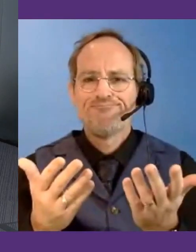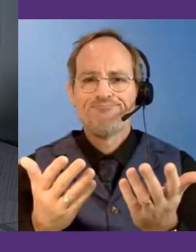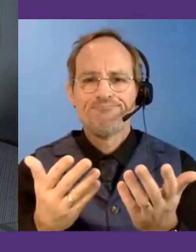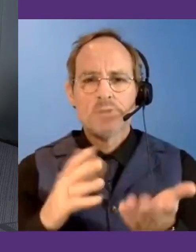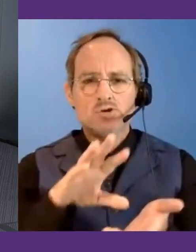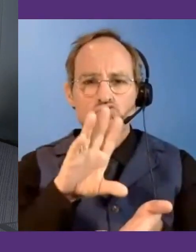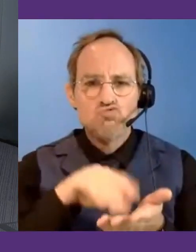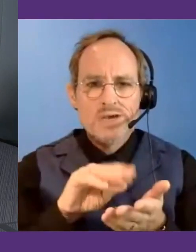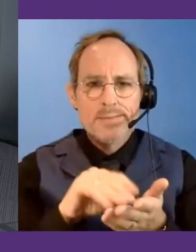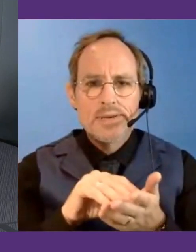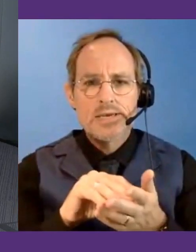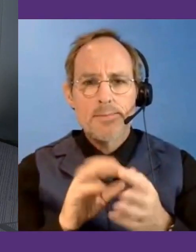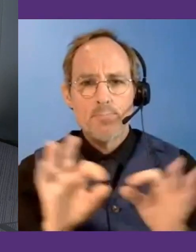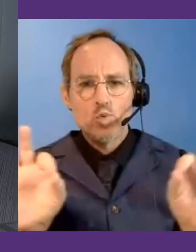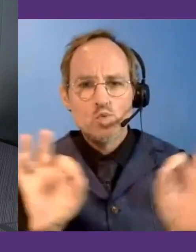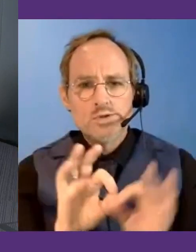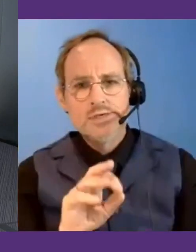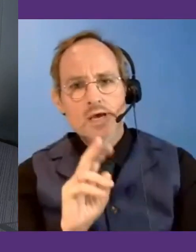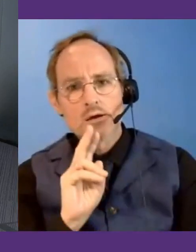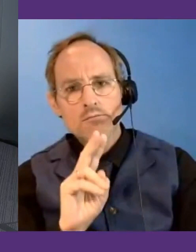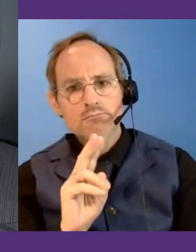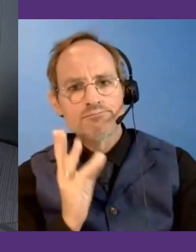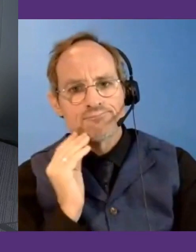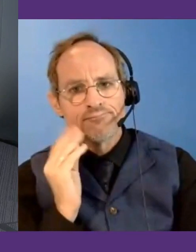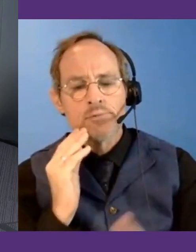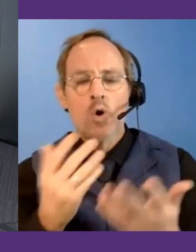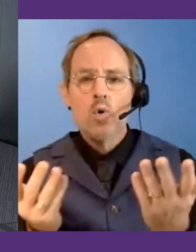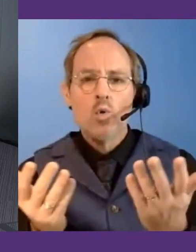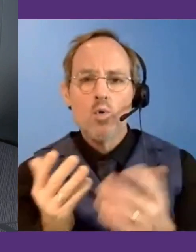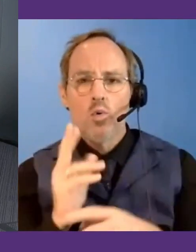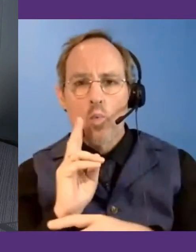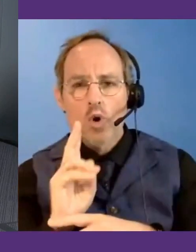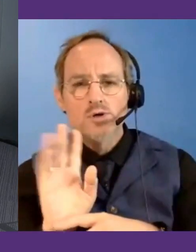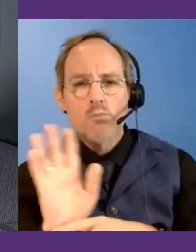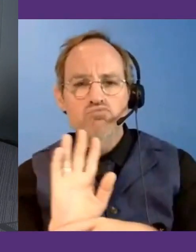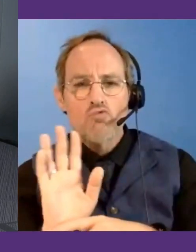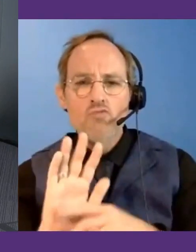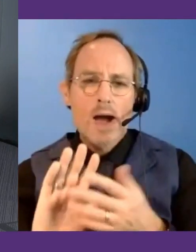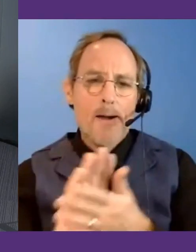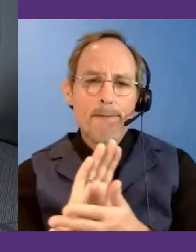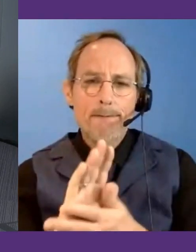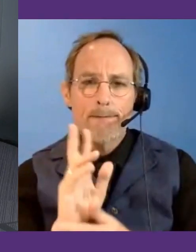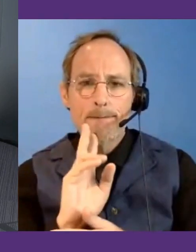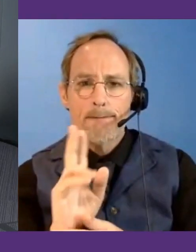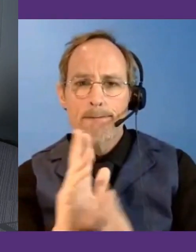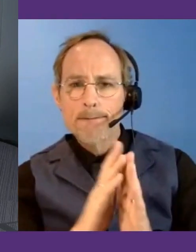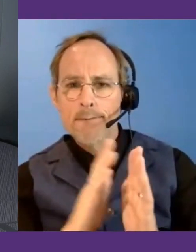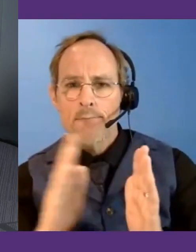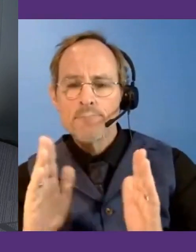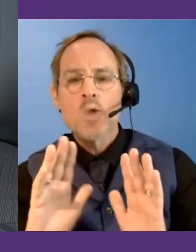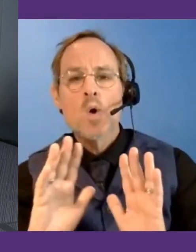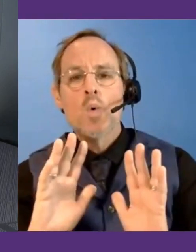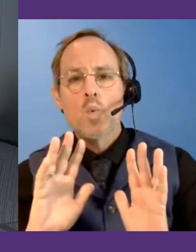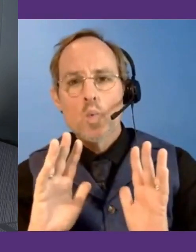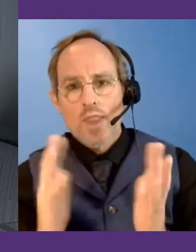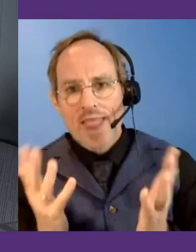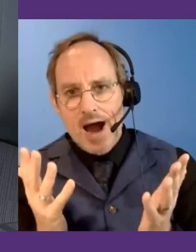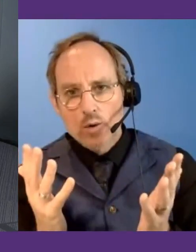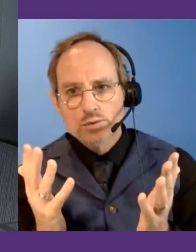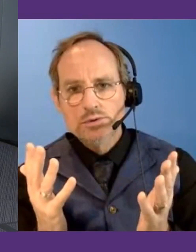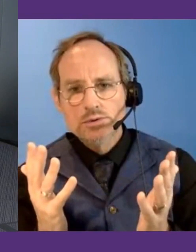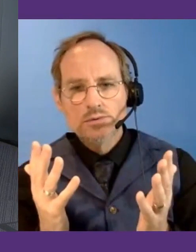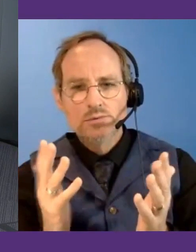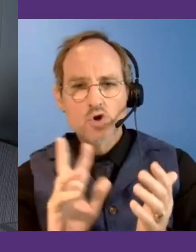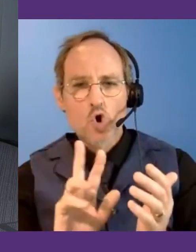music or being able to watch the programs that they enjoy without arguing over the remote with